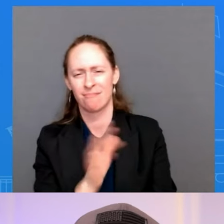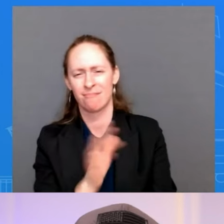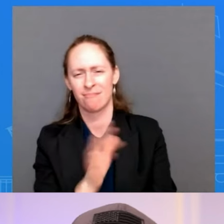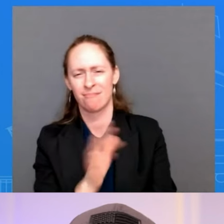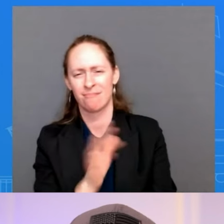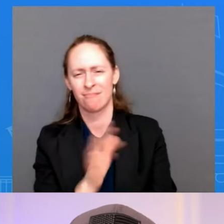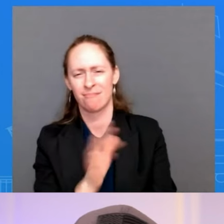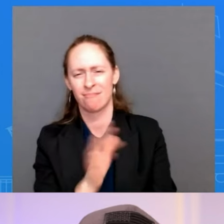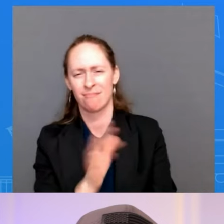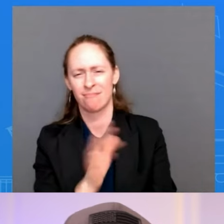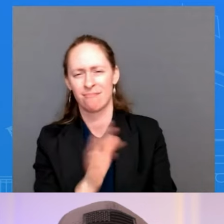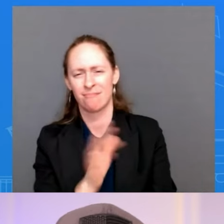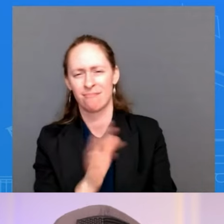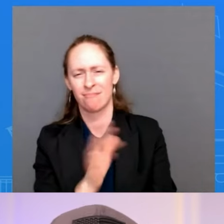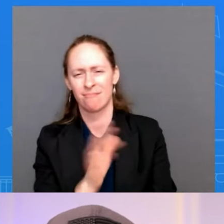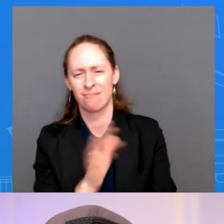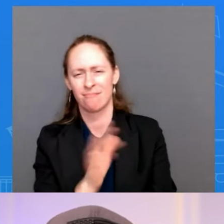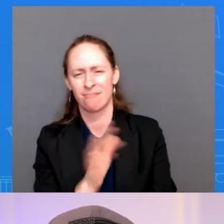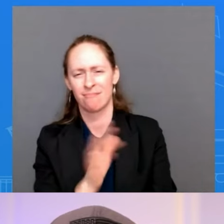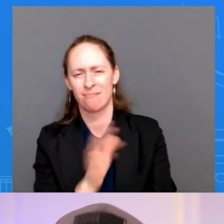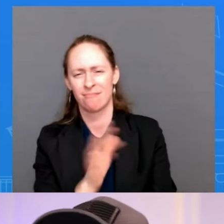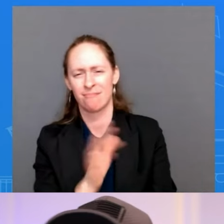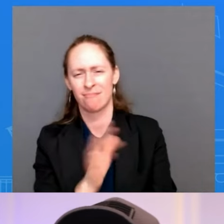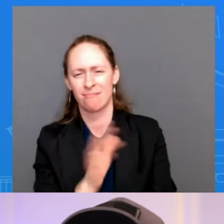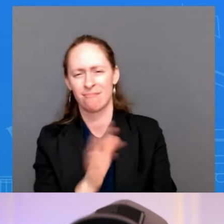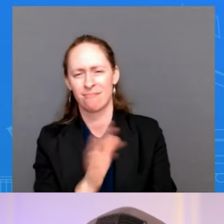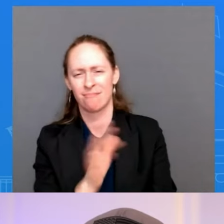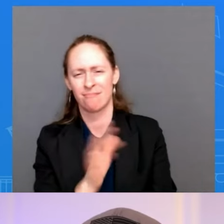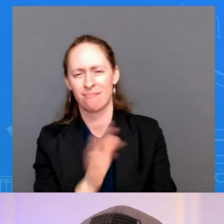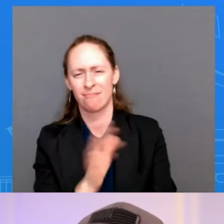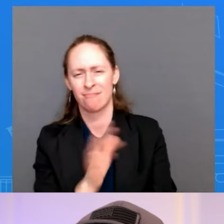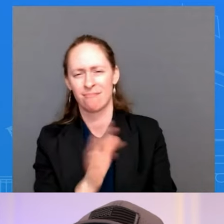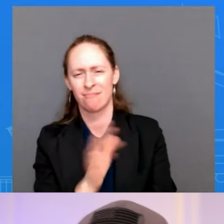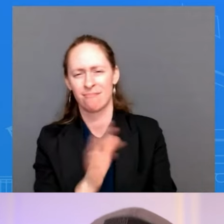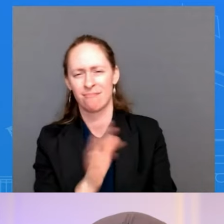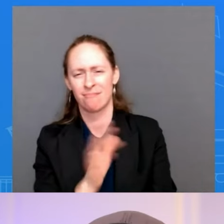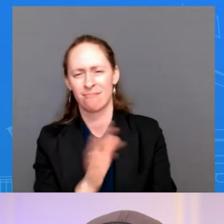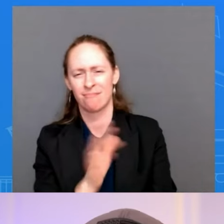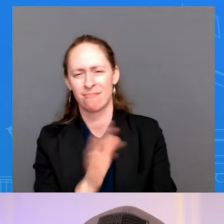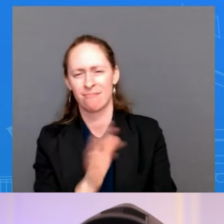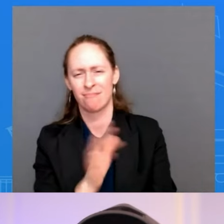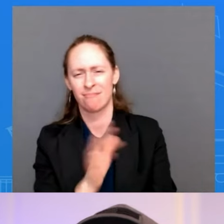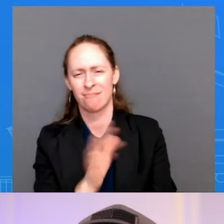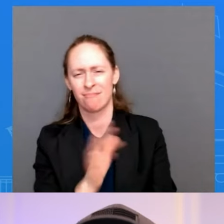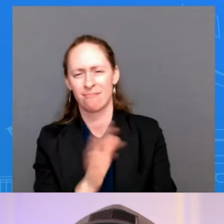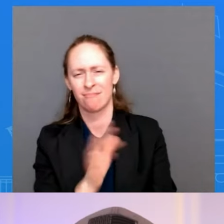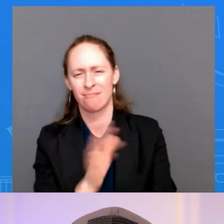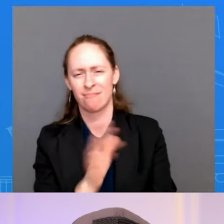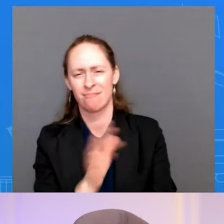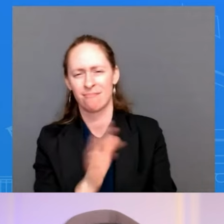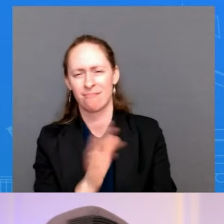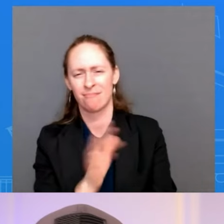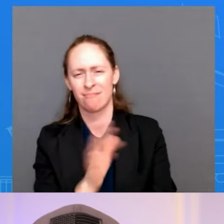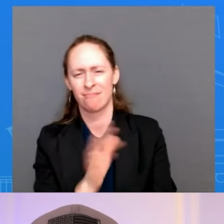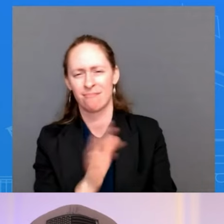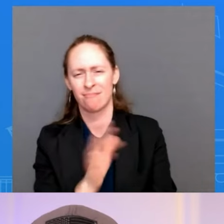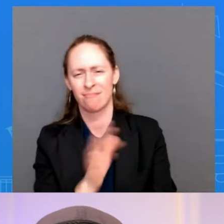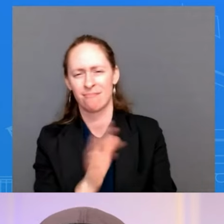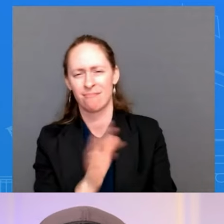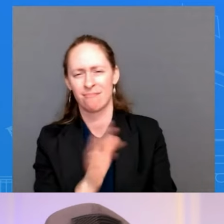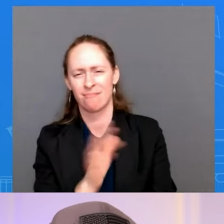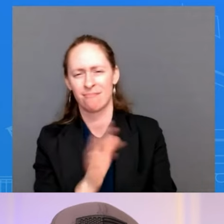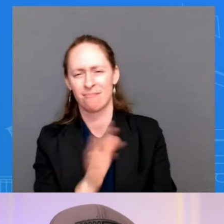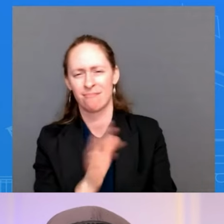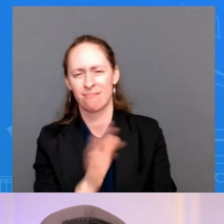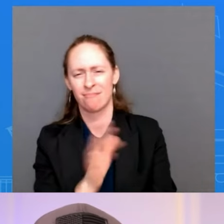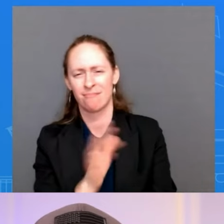acknowledged it, just pretended like, oh, well, we don't agree with those experts, but let me choose the experts that agree with us. The same type of experts that come on the stage the other